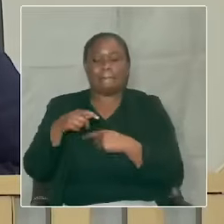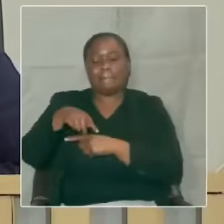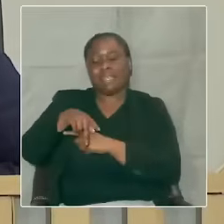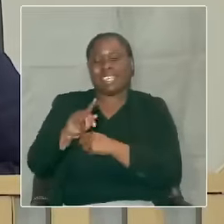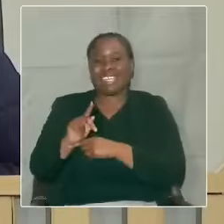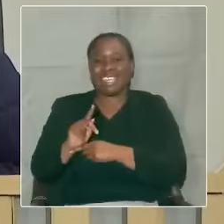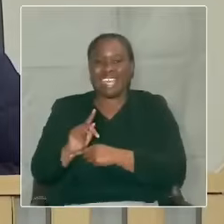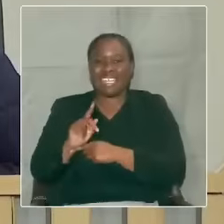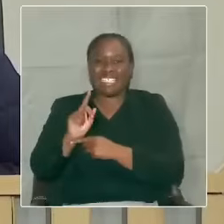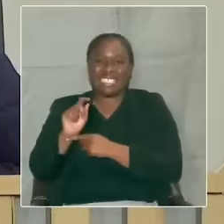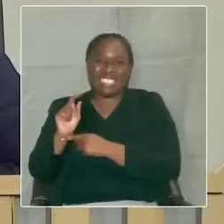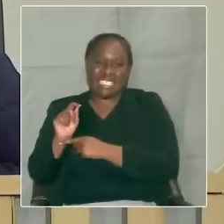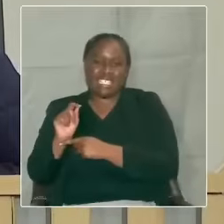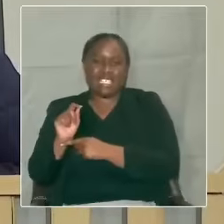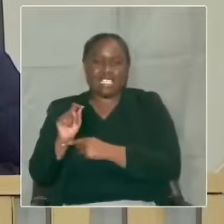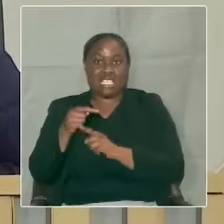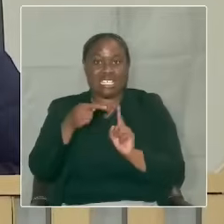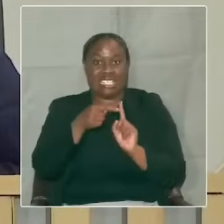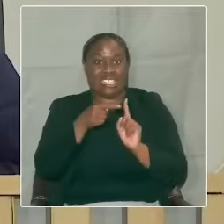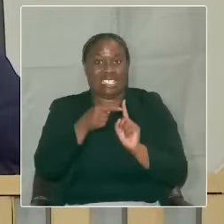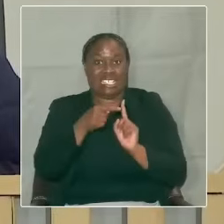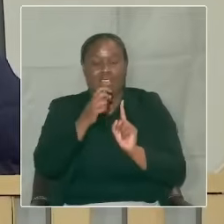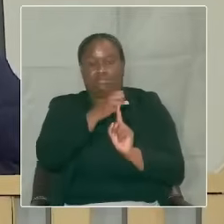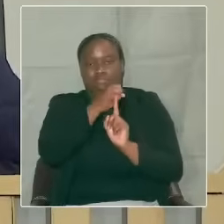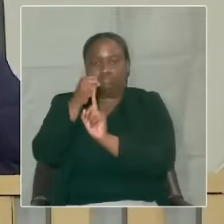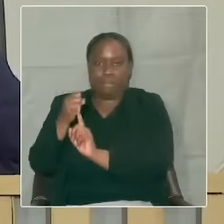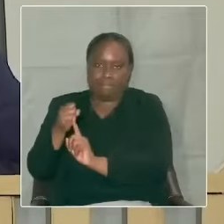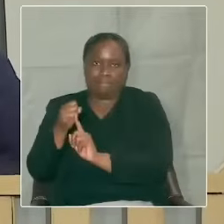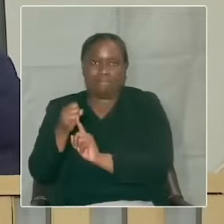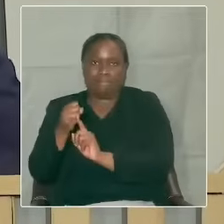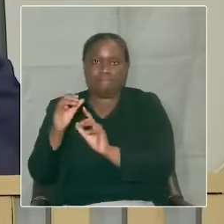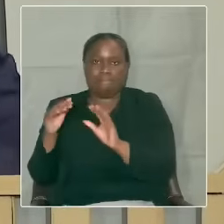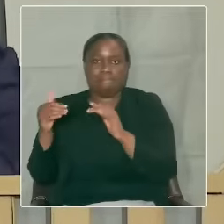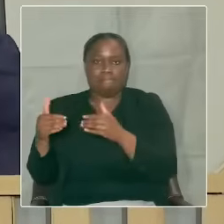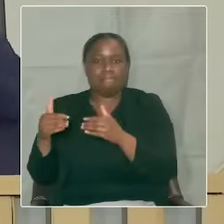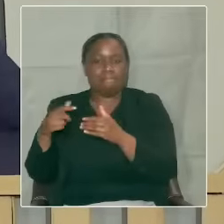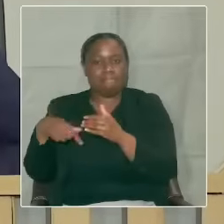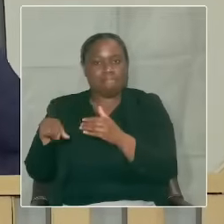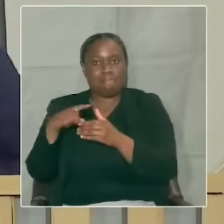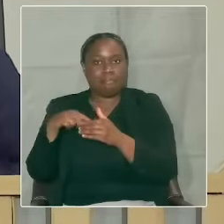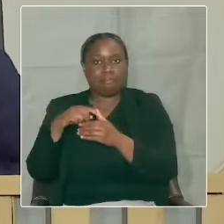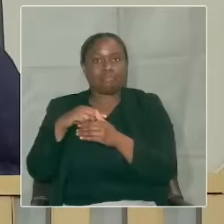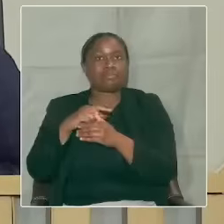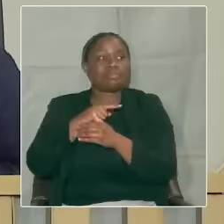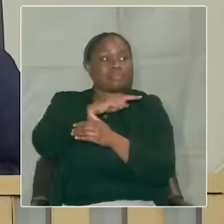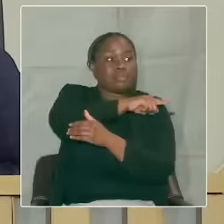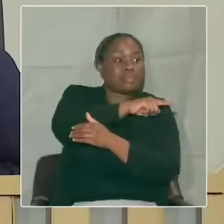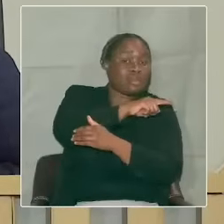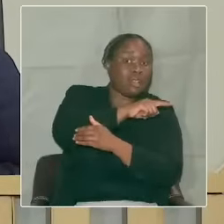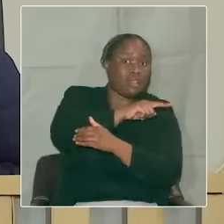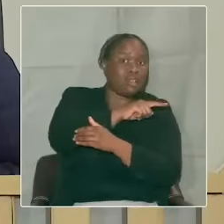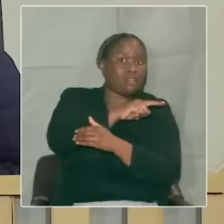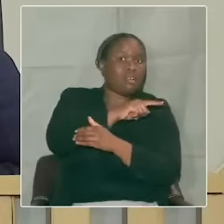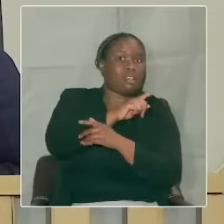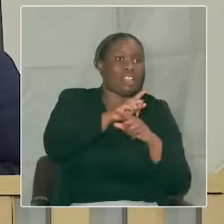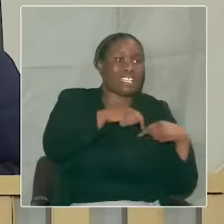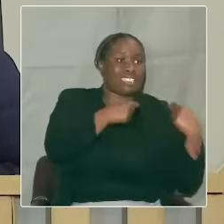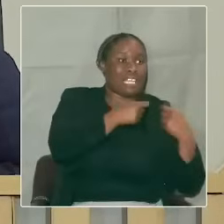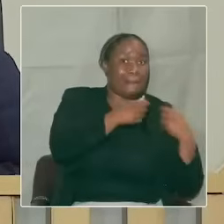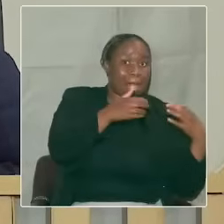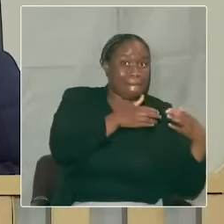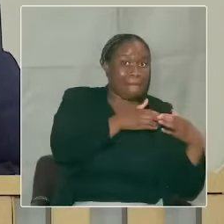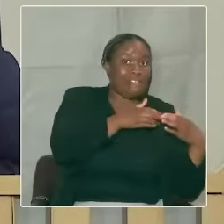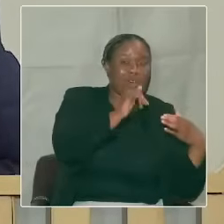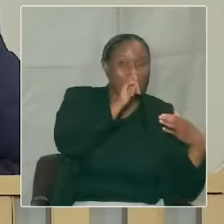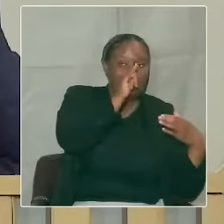establishing this new PKTT, using most of the strategies that he has been using in the